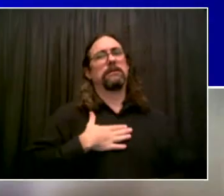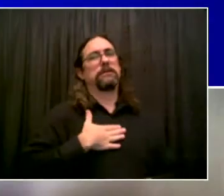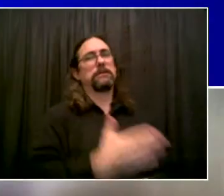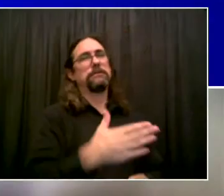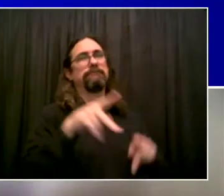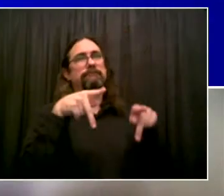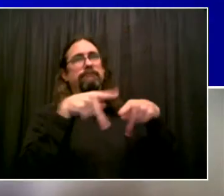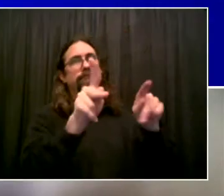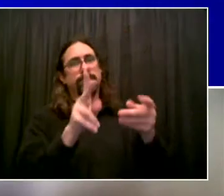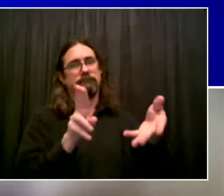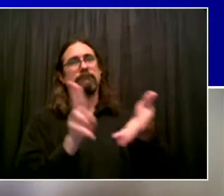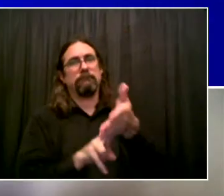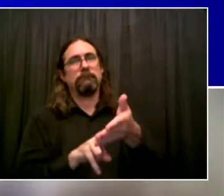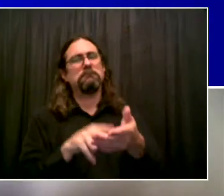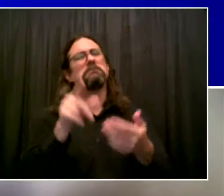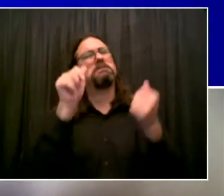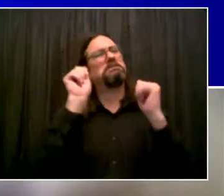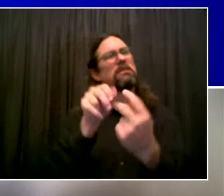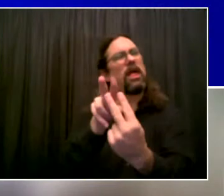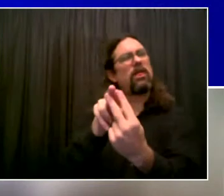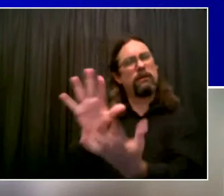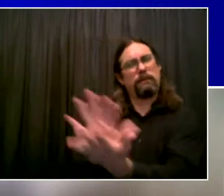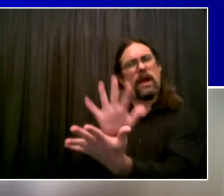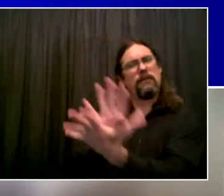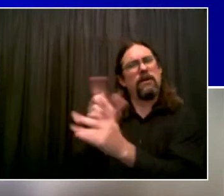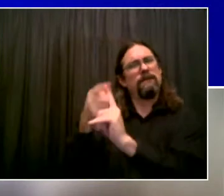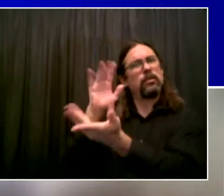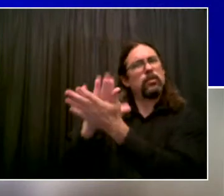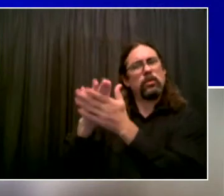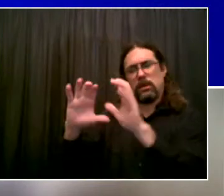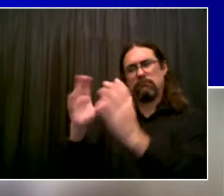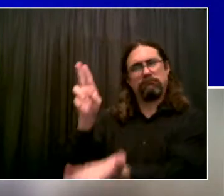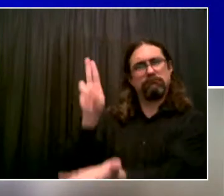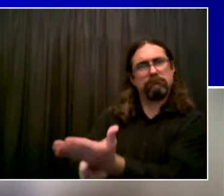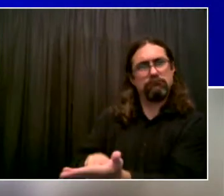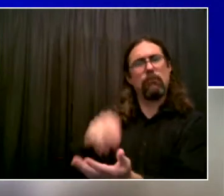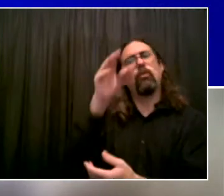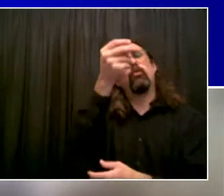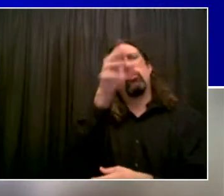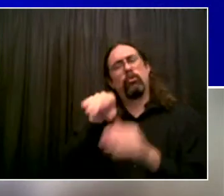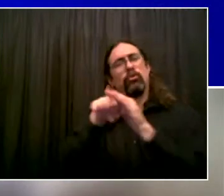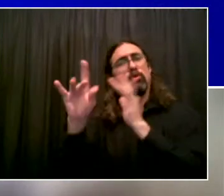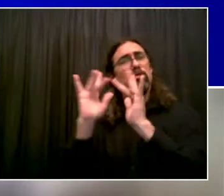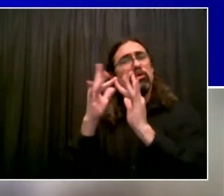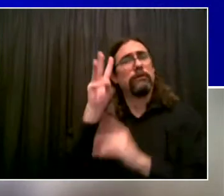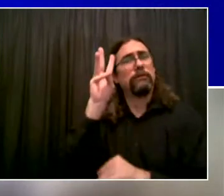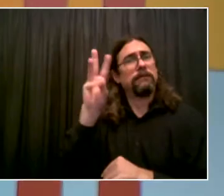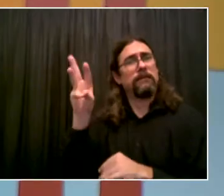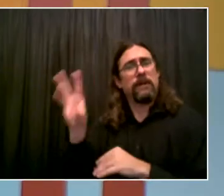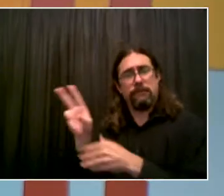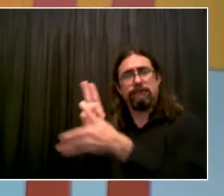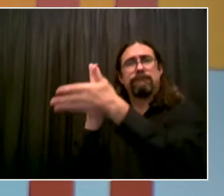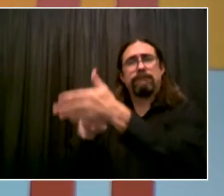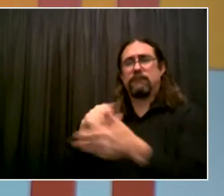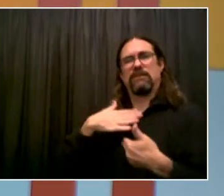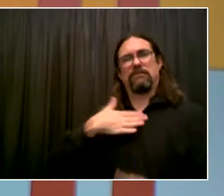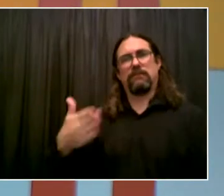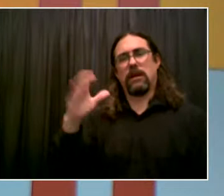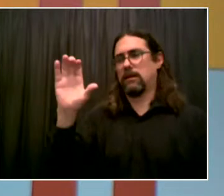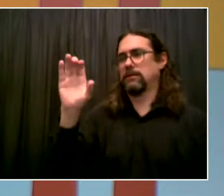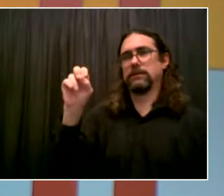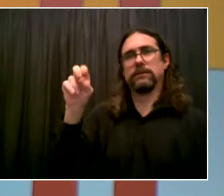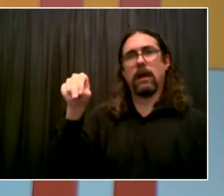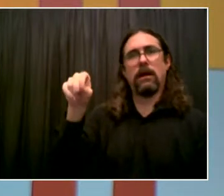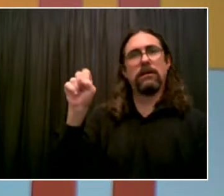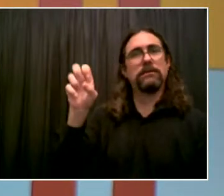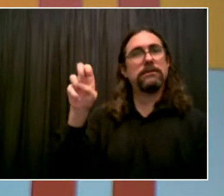Once a teacher, always a teacher, still giving out homework to all of us. Thank you very much. And some good news today, now